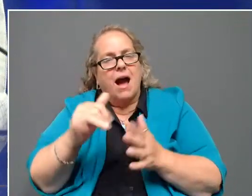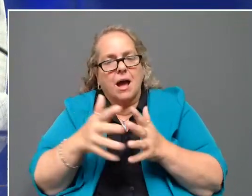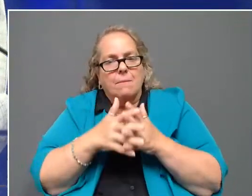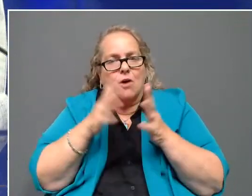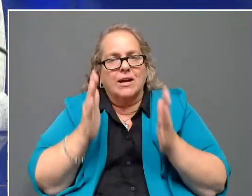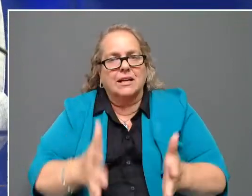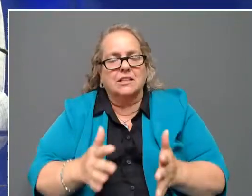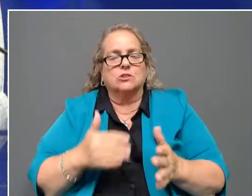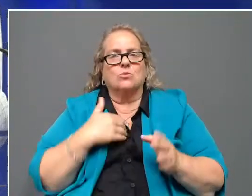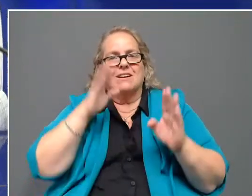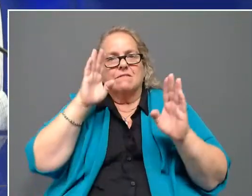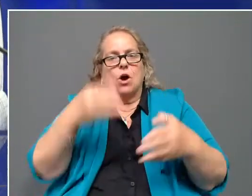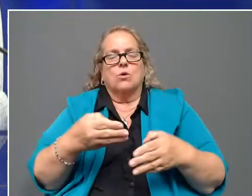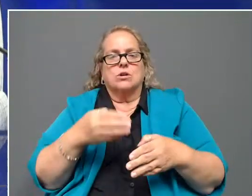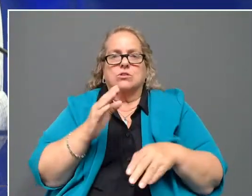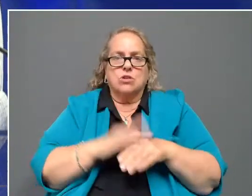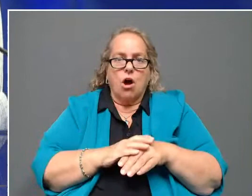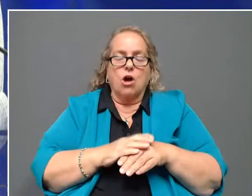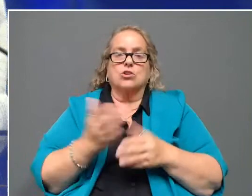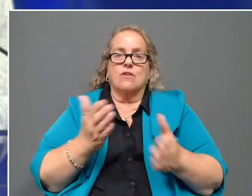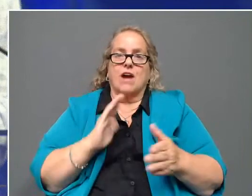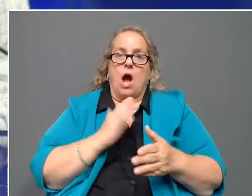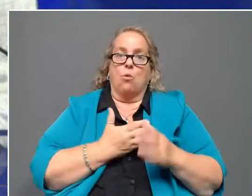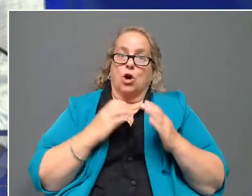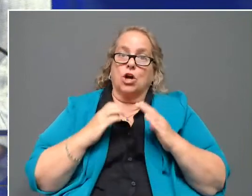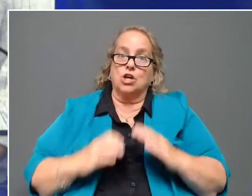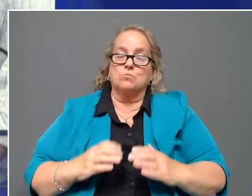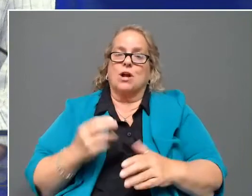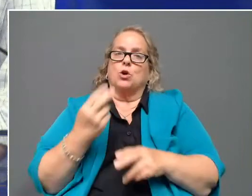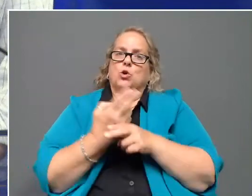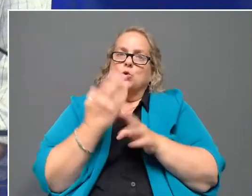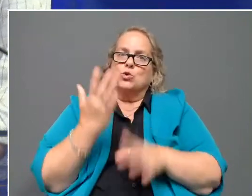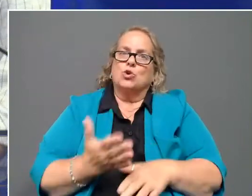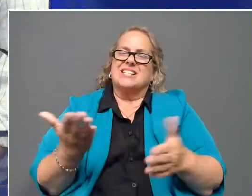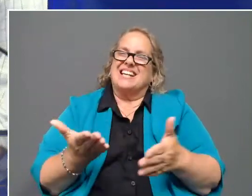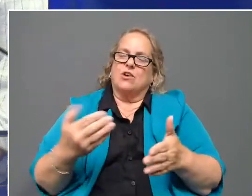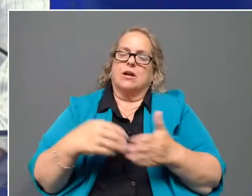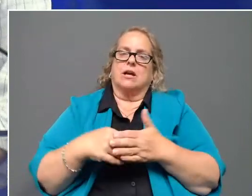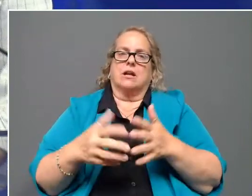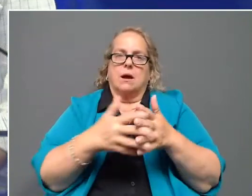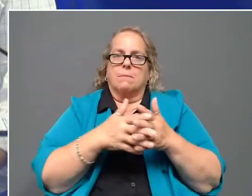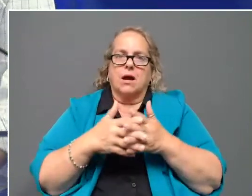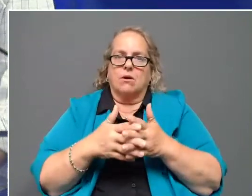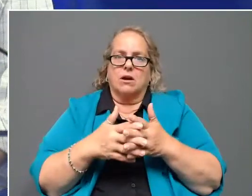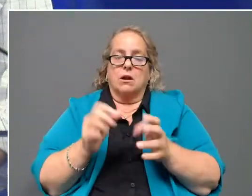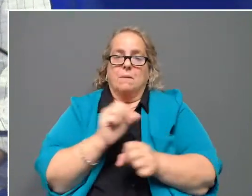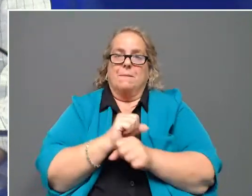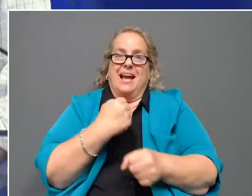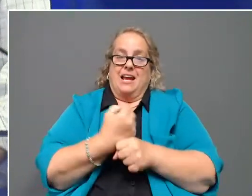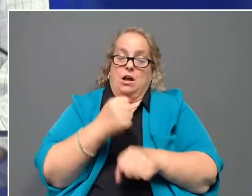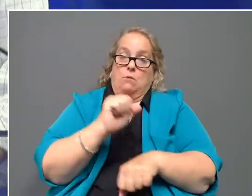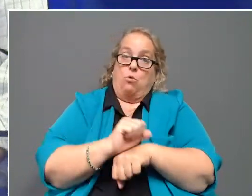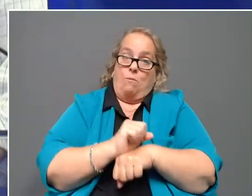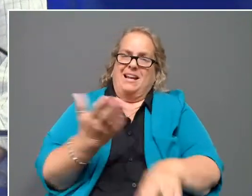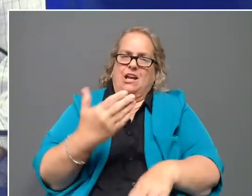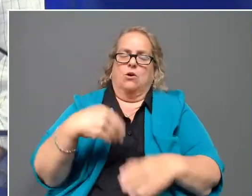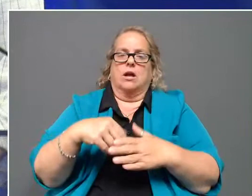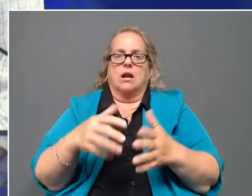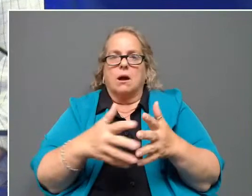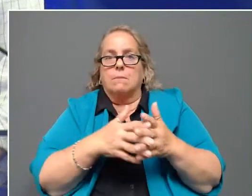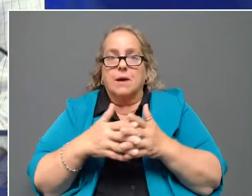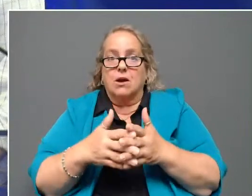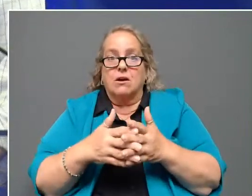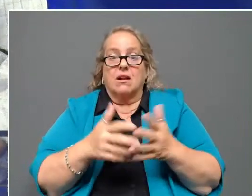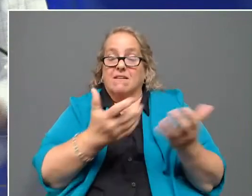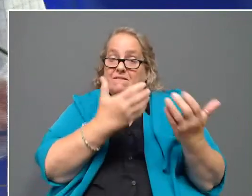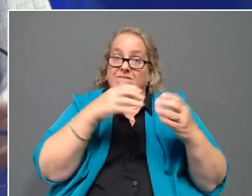users in America, generate employment in America, and investing as never before in